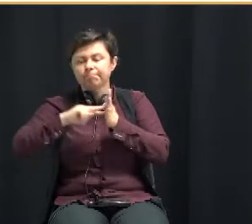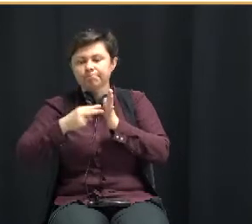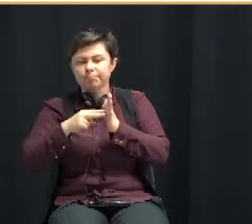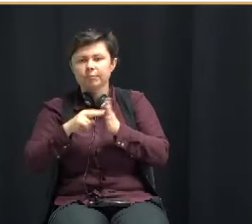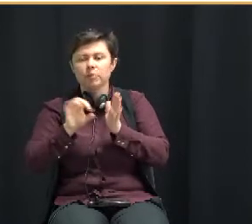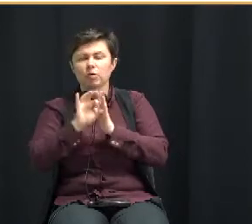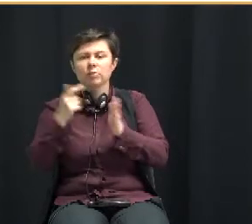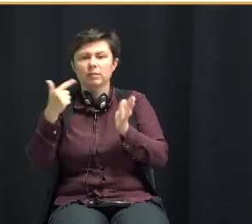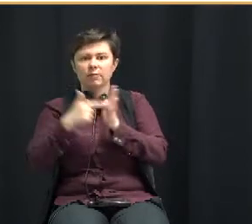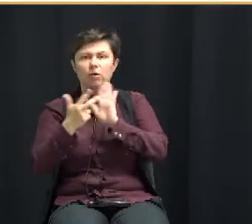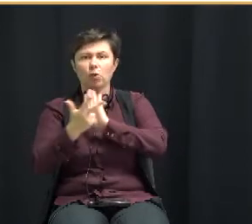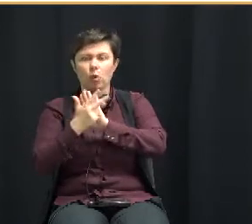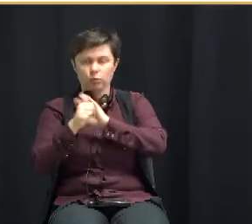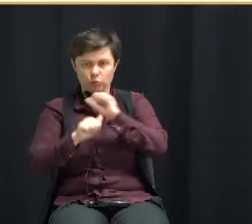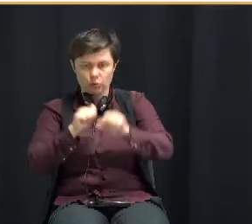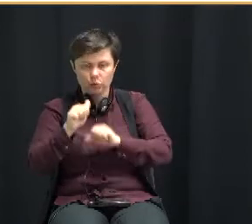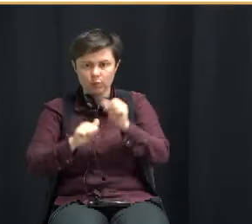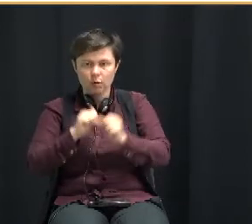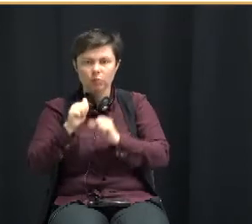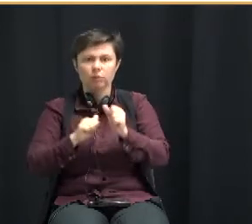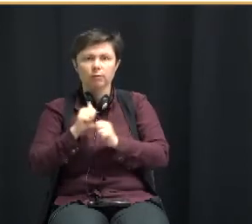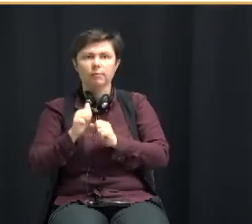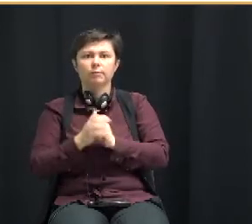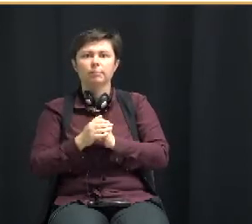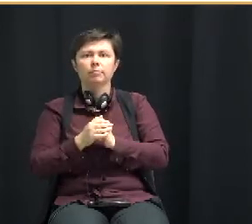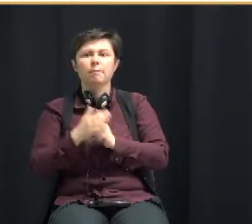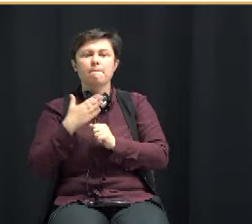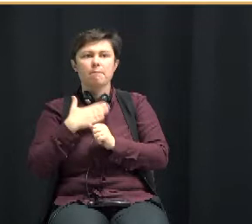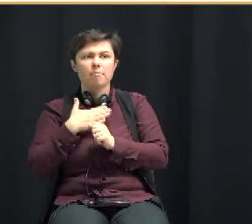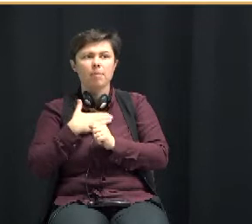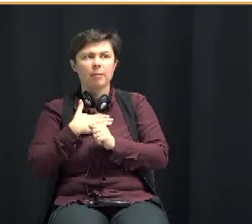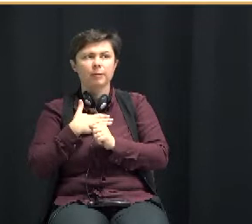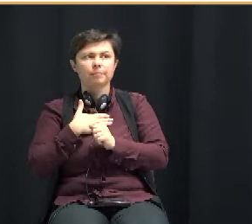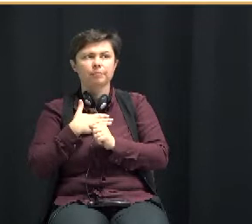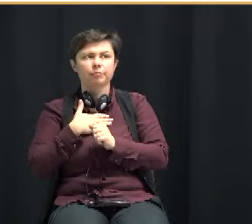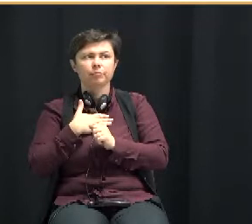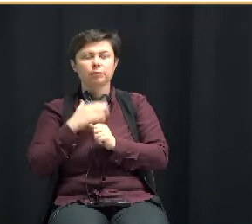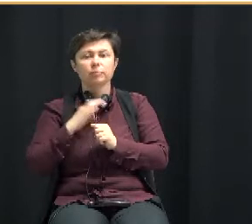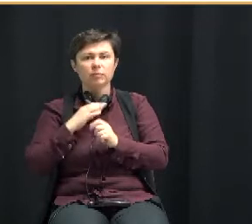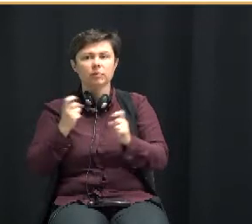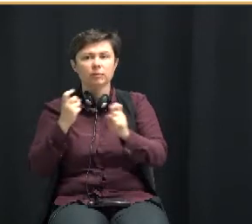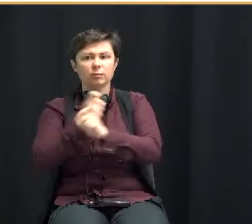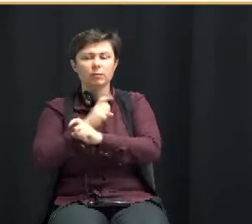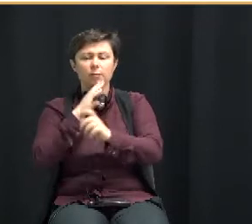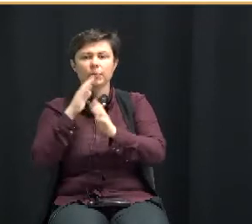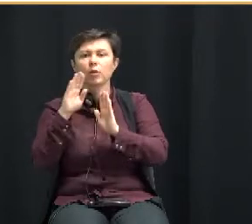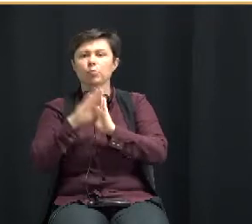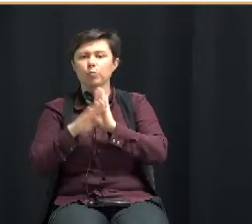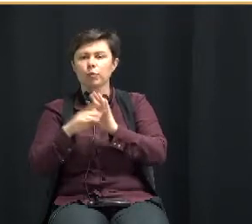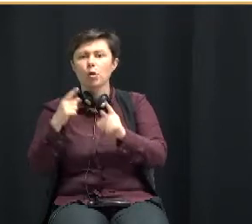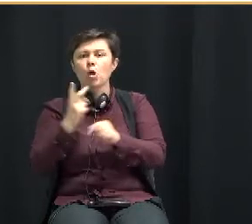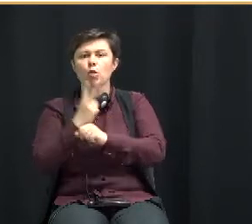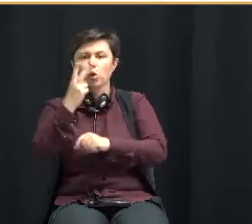strategic context, in 2018, we have had in Poland a